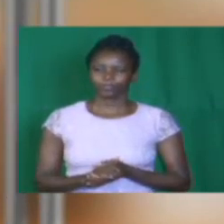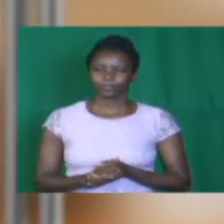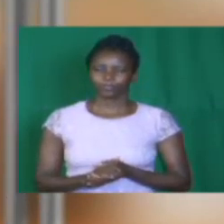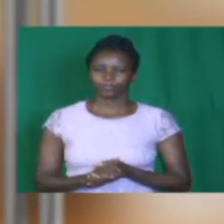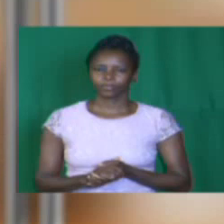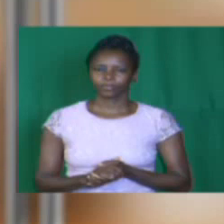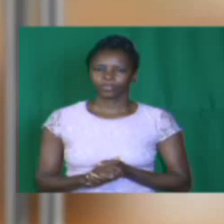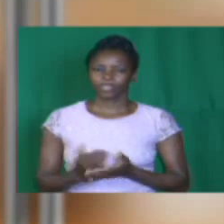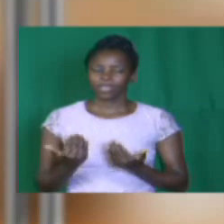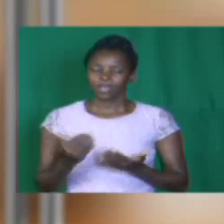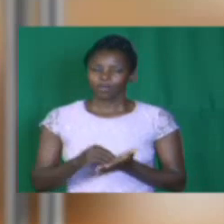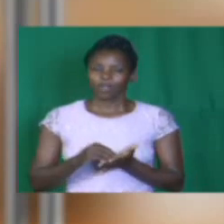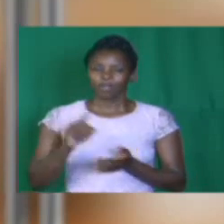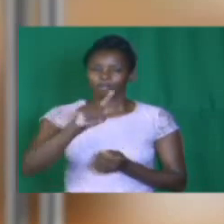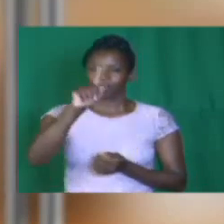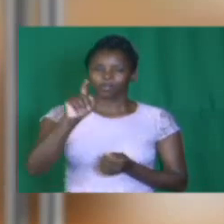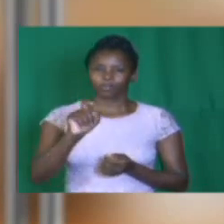Here is our question.